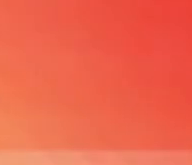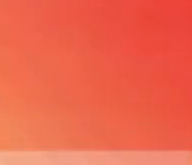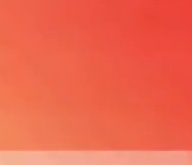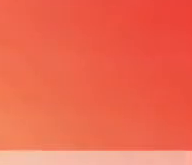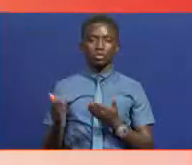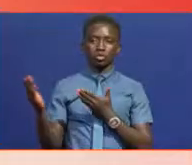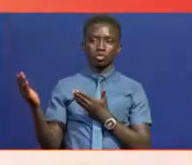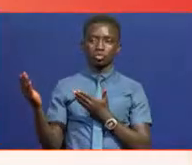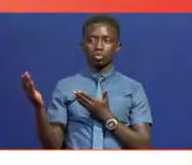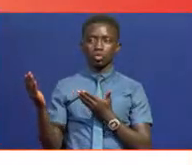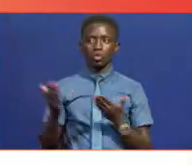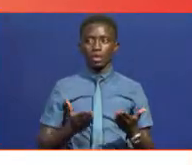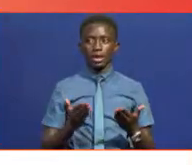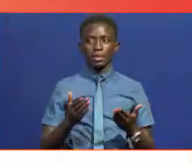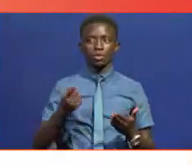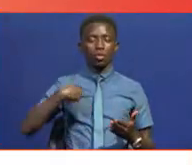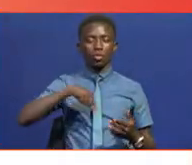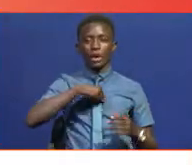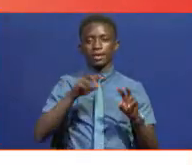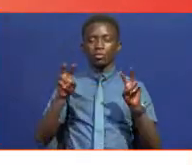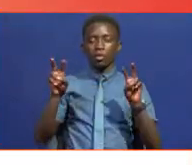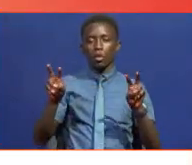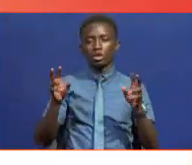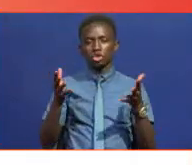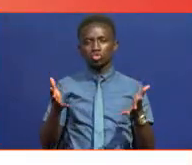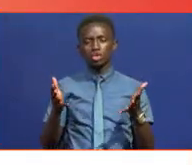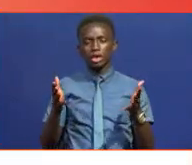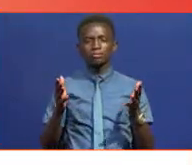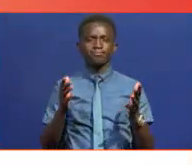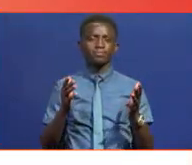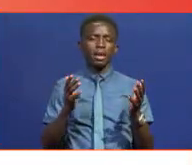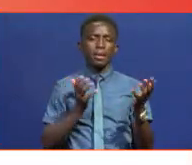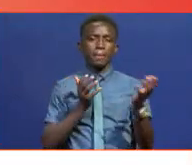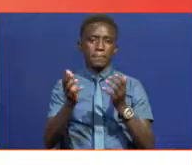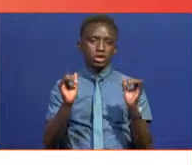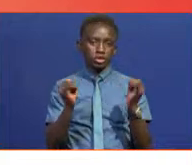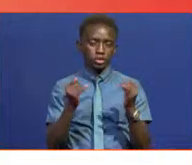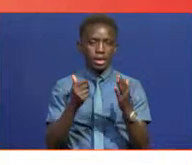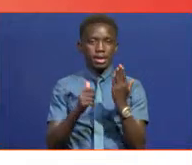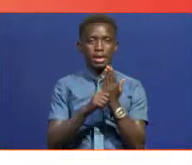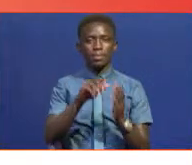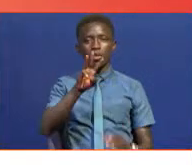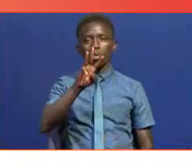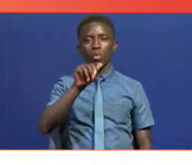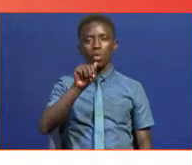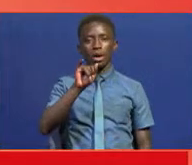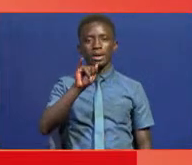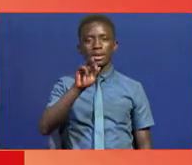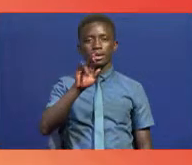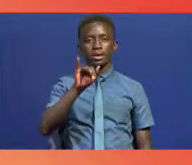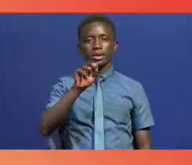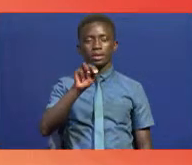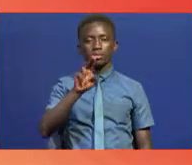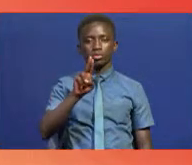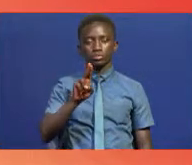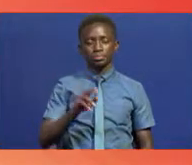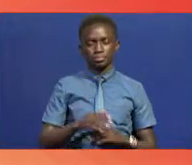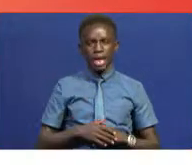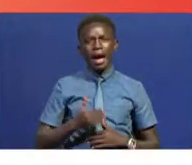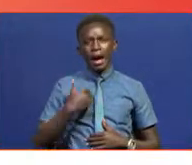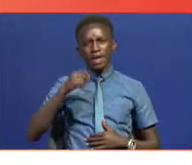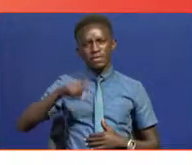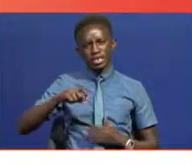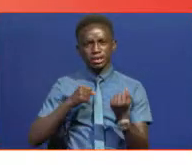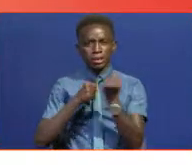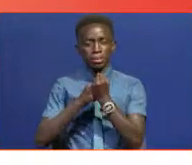Welcome back. We take a look at the day's business news. My name is Wairi Mujenga. There is need to support innovation and